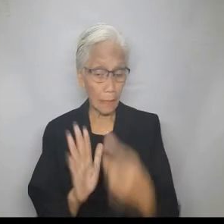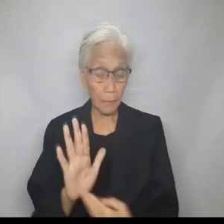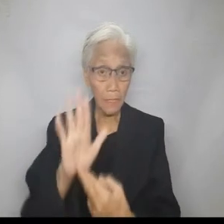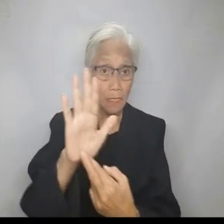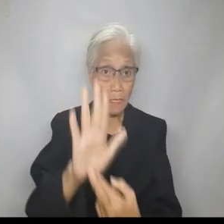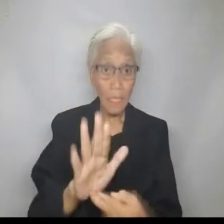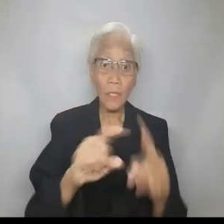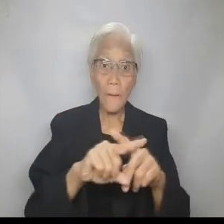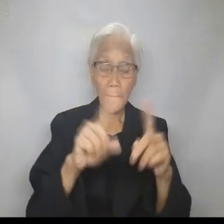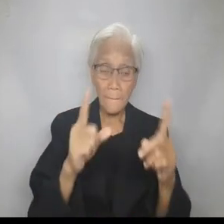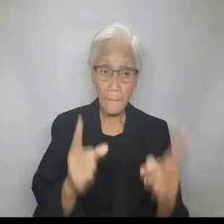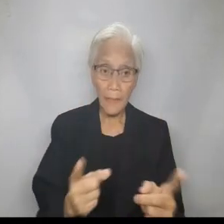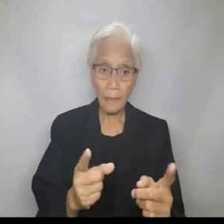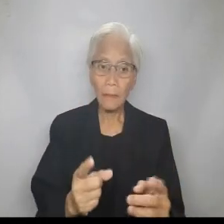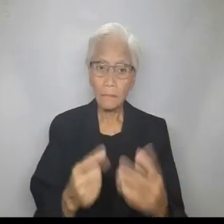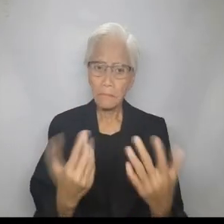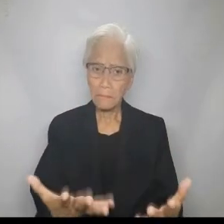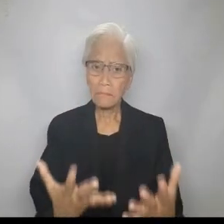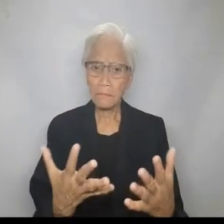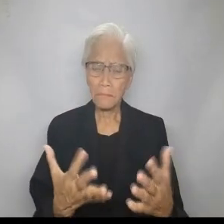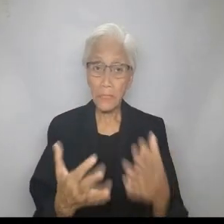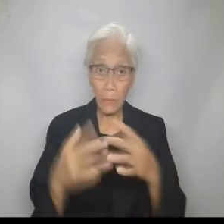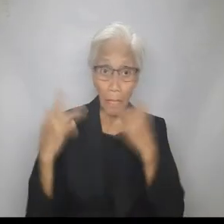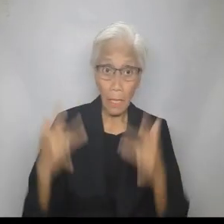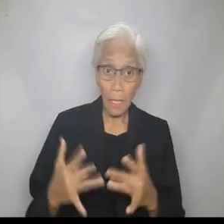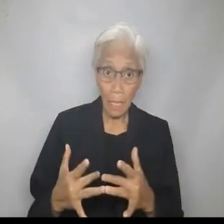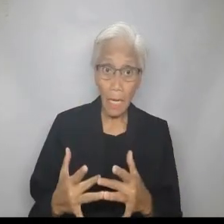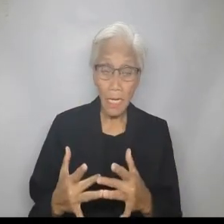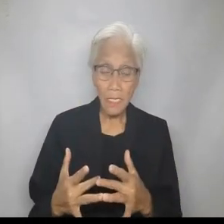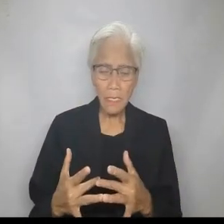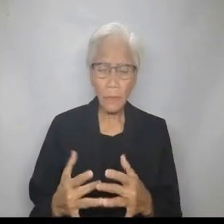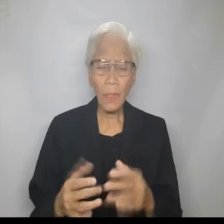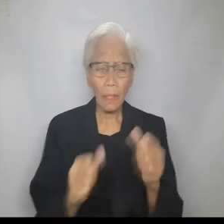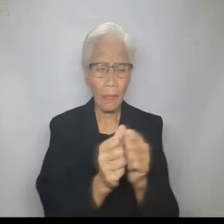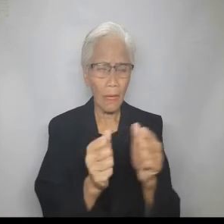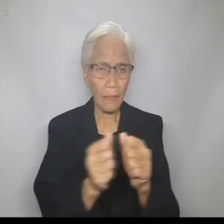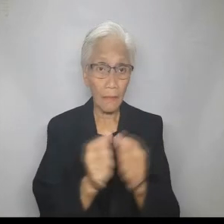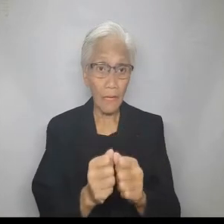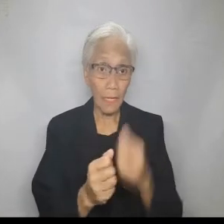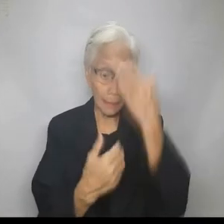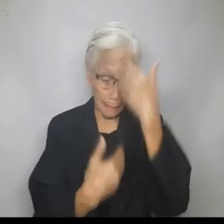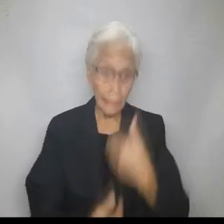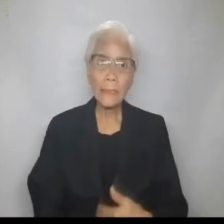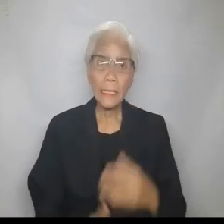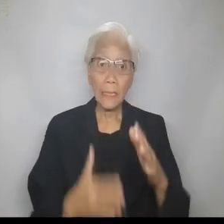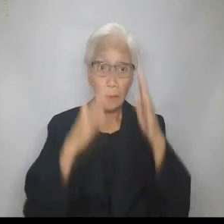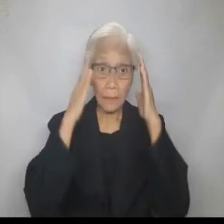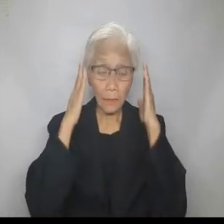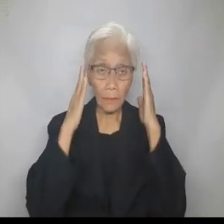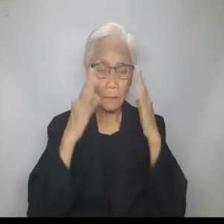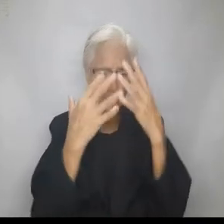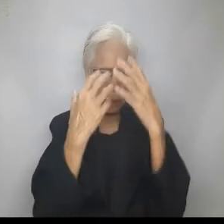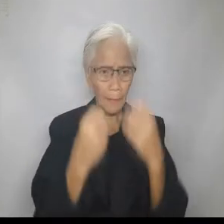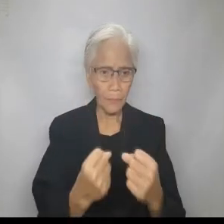of not only our ears, but of our eyes, our heart, and the selfless act of undivided attention, the Chinese